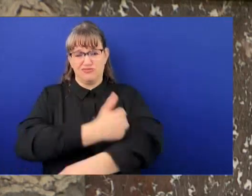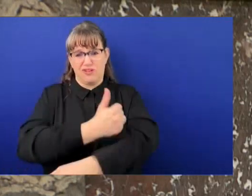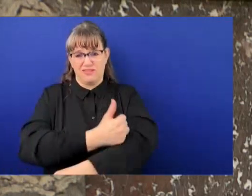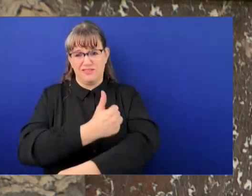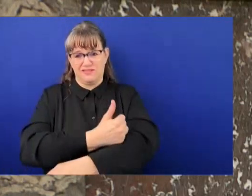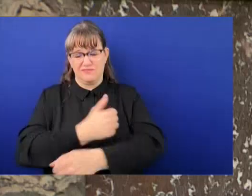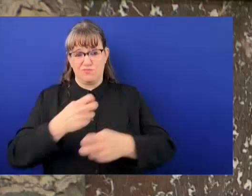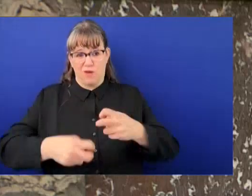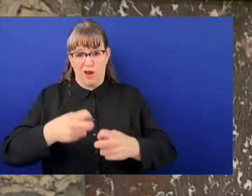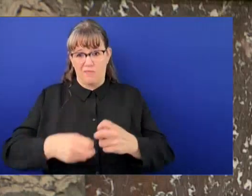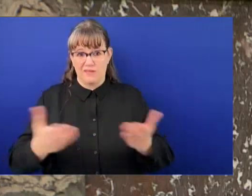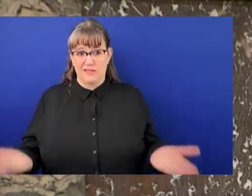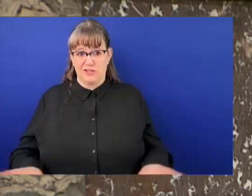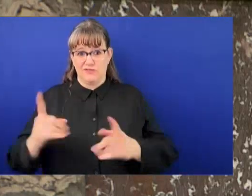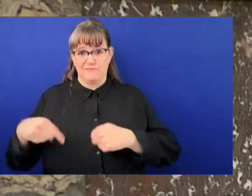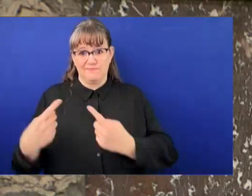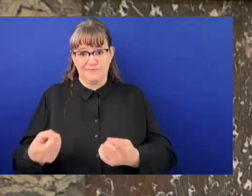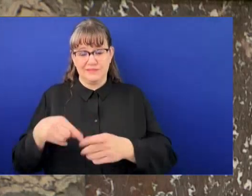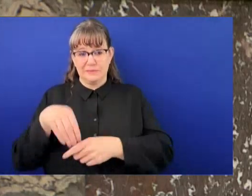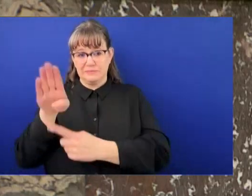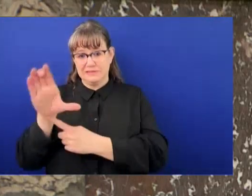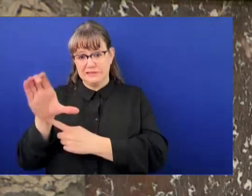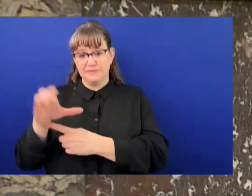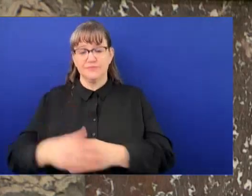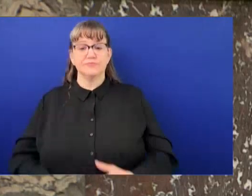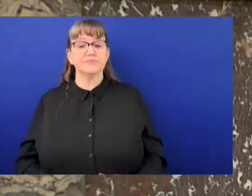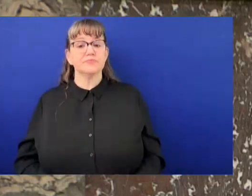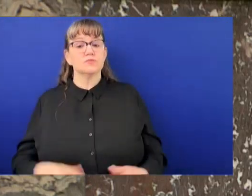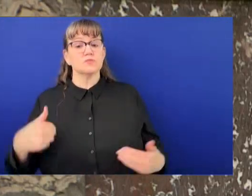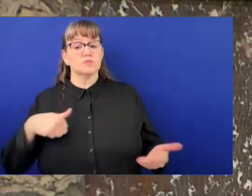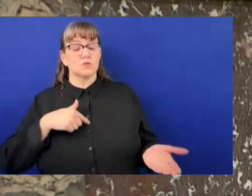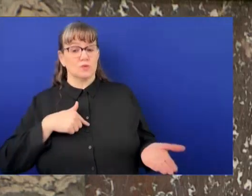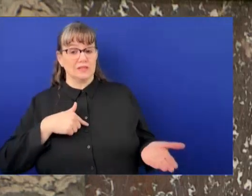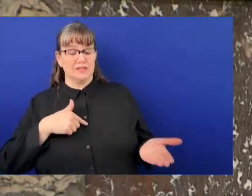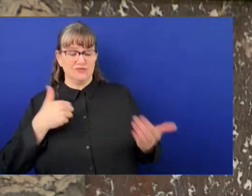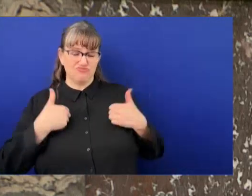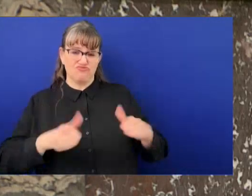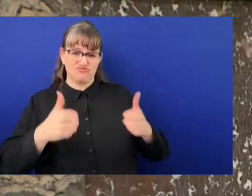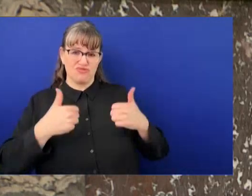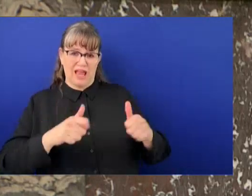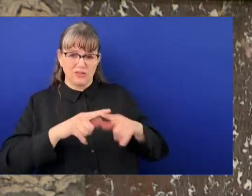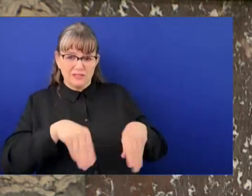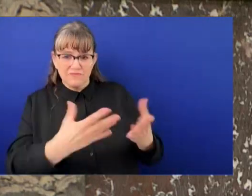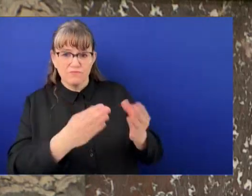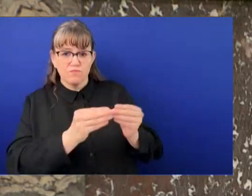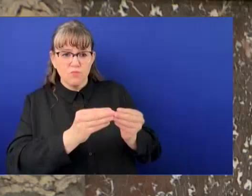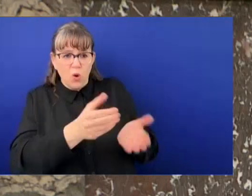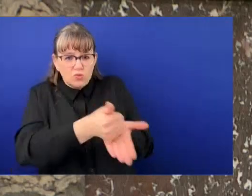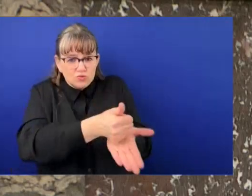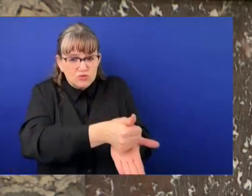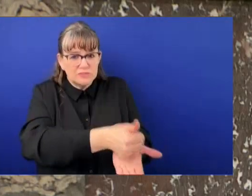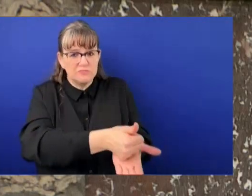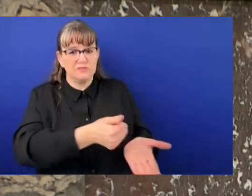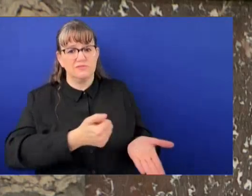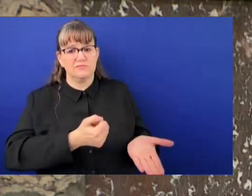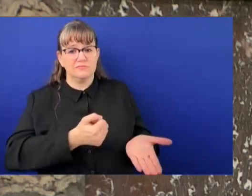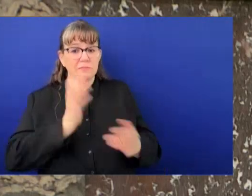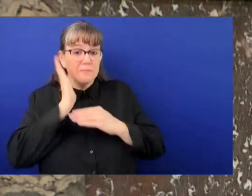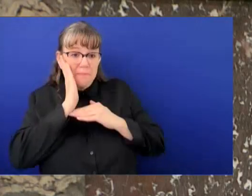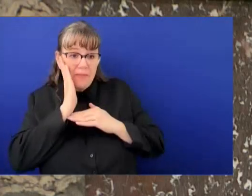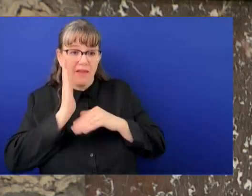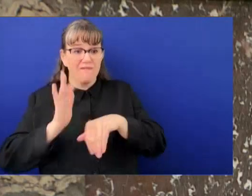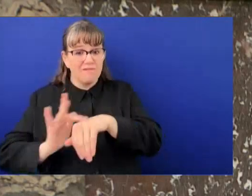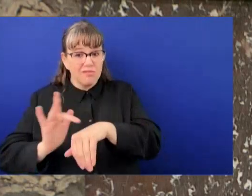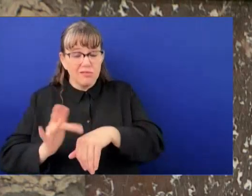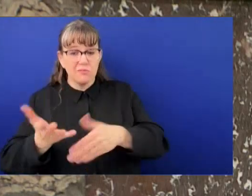rebuild their lives. That's why we're opening more treatment beds. That's why we're making sure that they have access to detox and